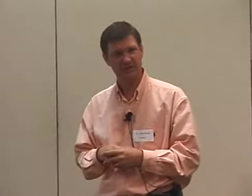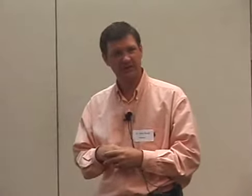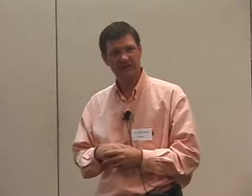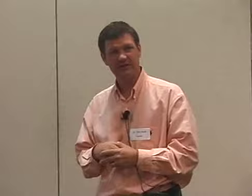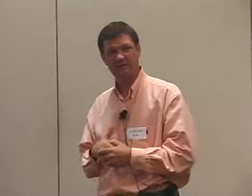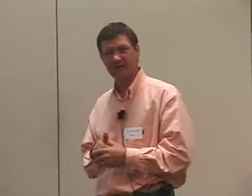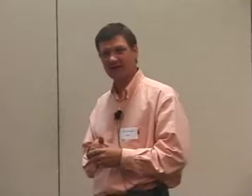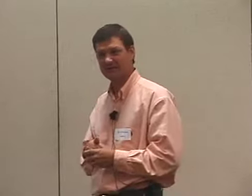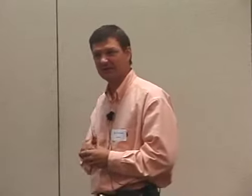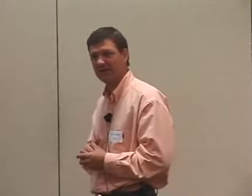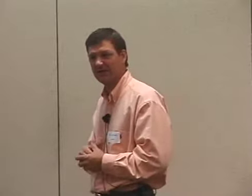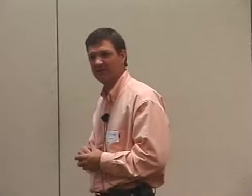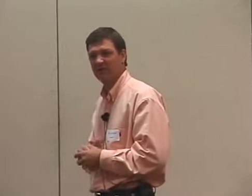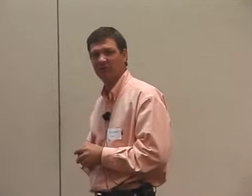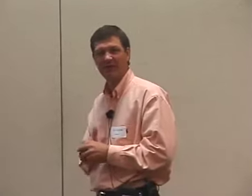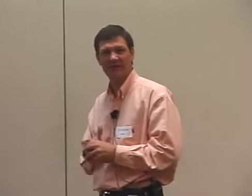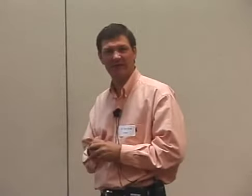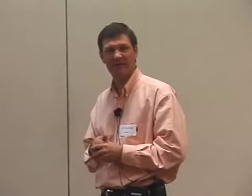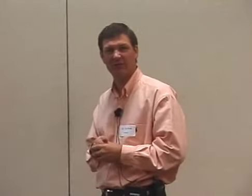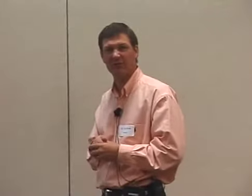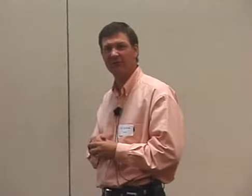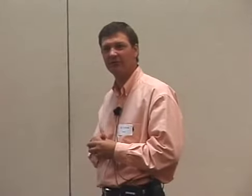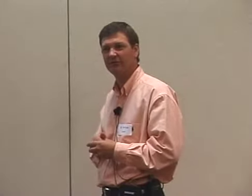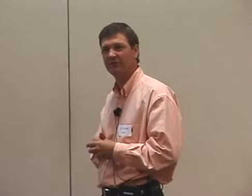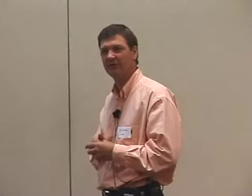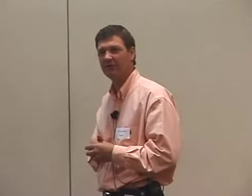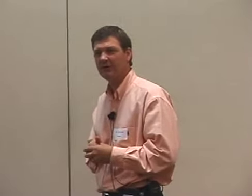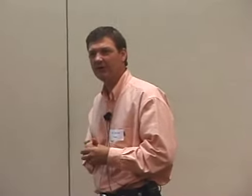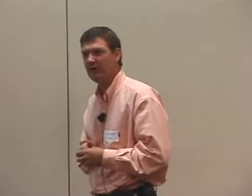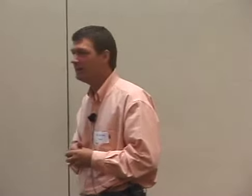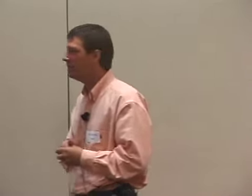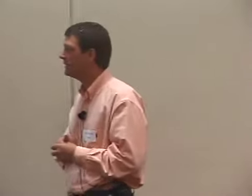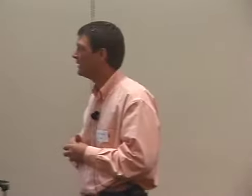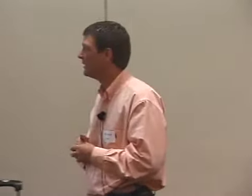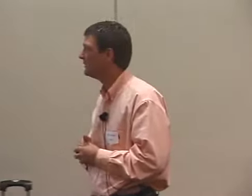obnoxious, defiant, sometimes even threatening, verbally abusive.